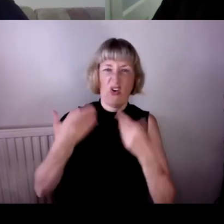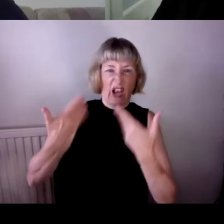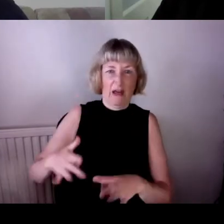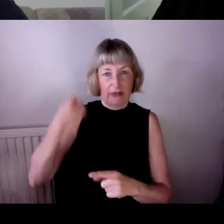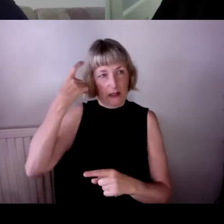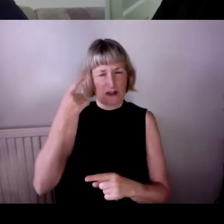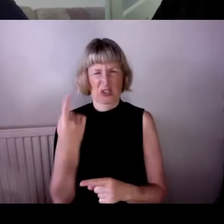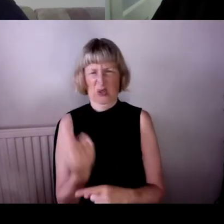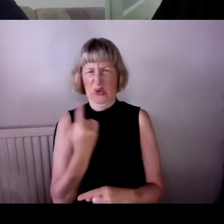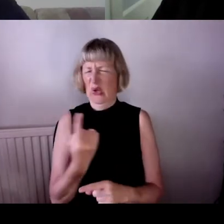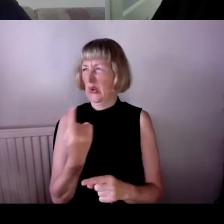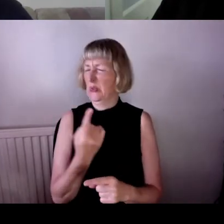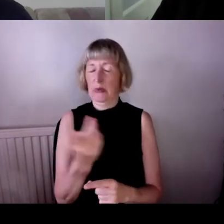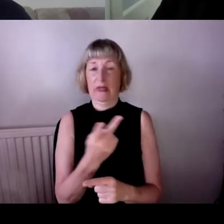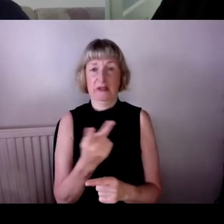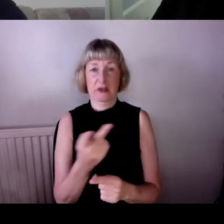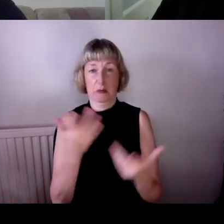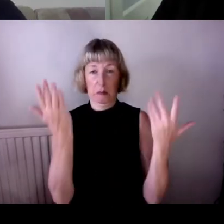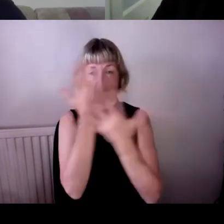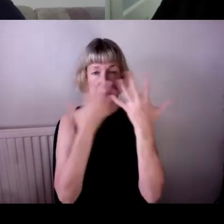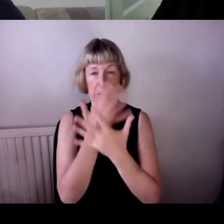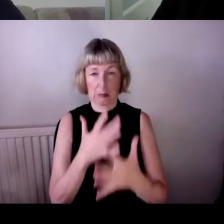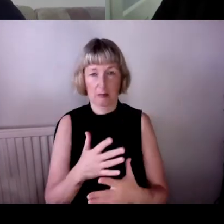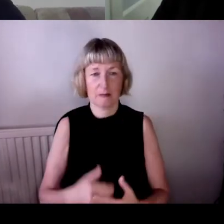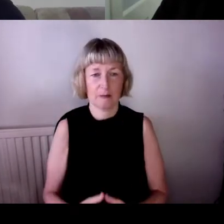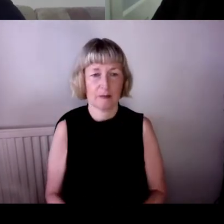you start. Any questions so far?